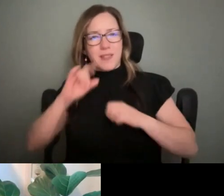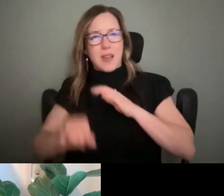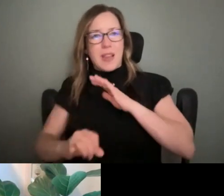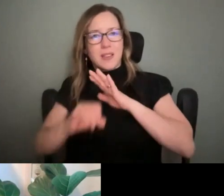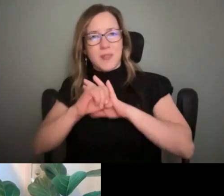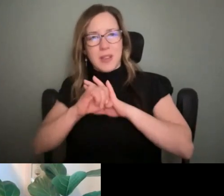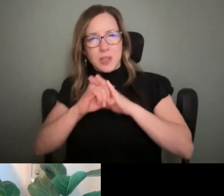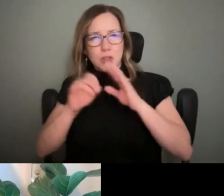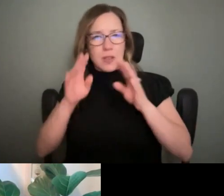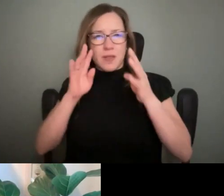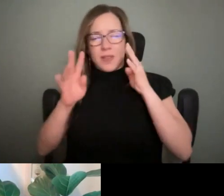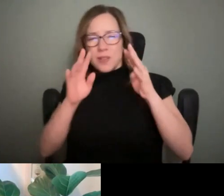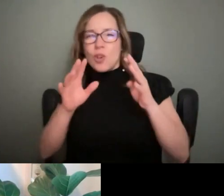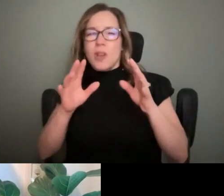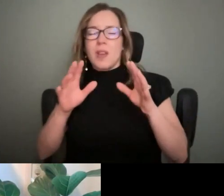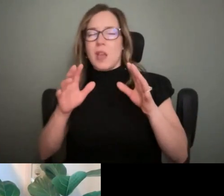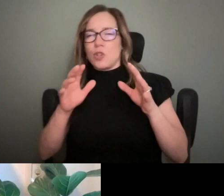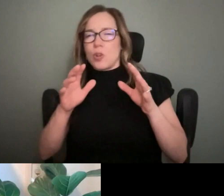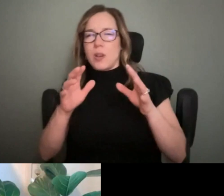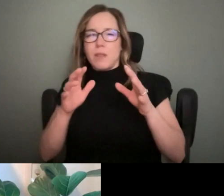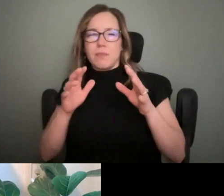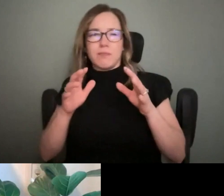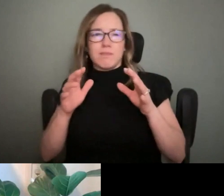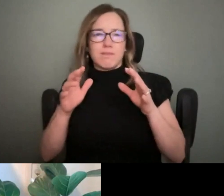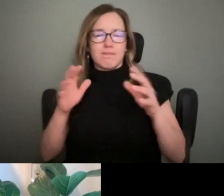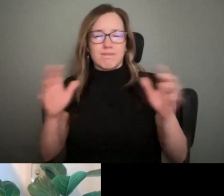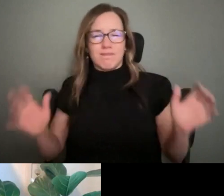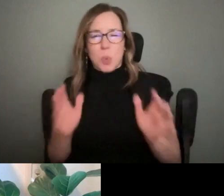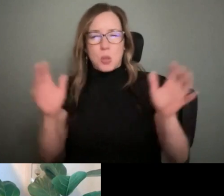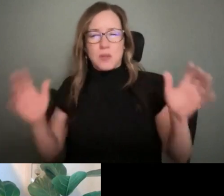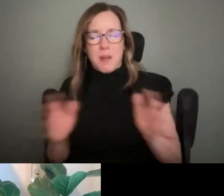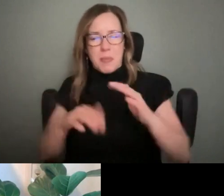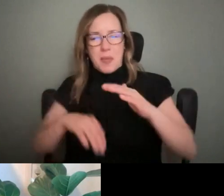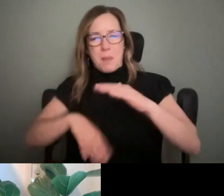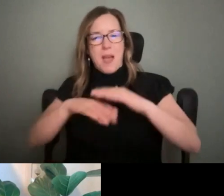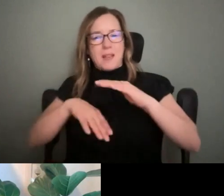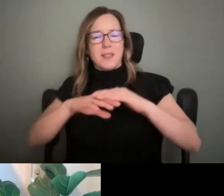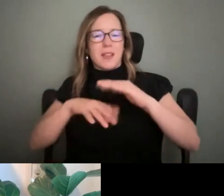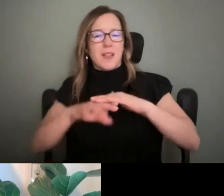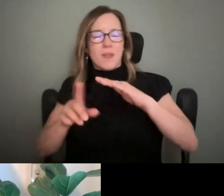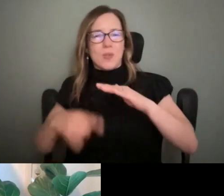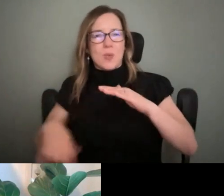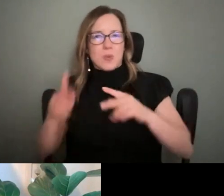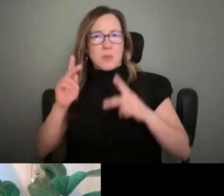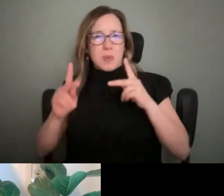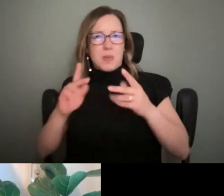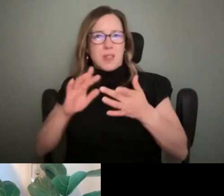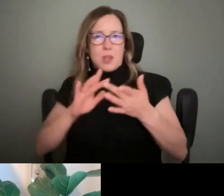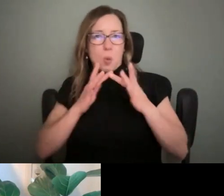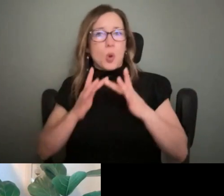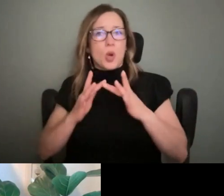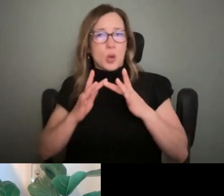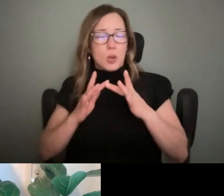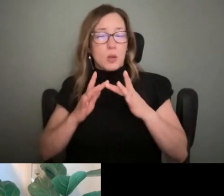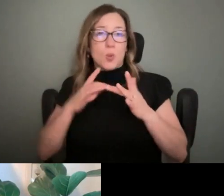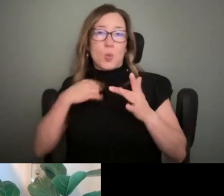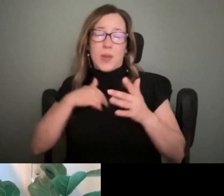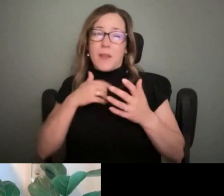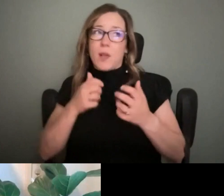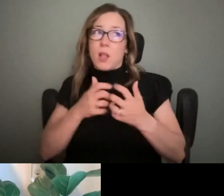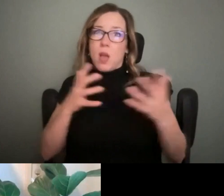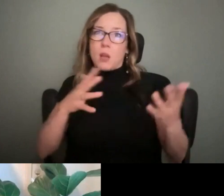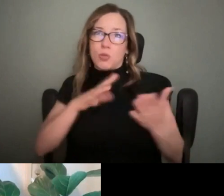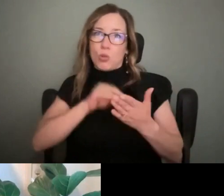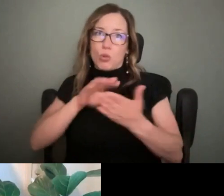and bolster up the capacity of those in our networks across populations, because we believe that we have a lot to learn from each